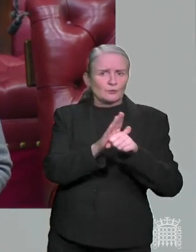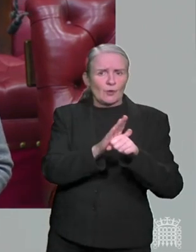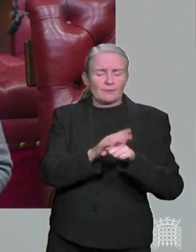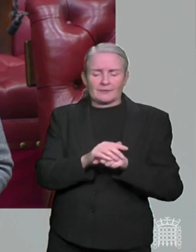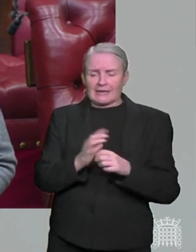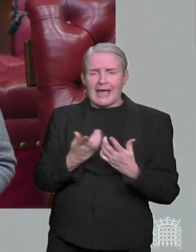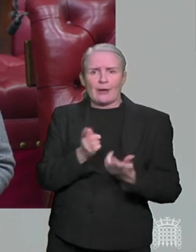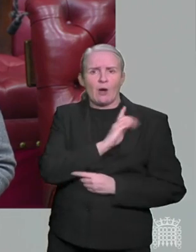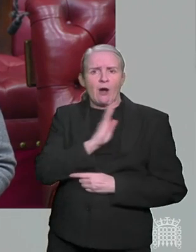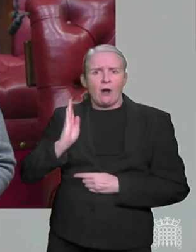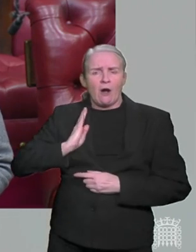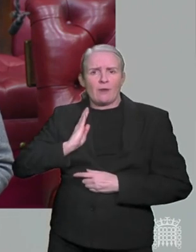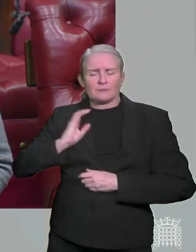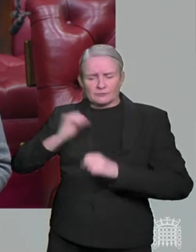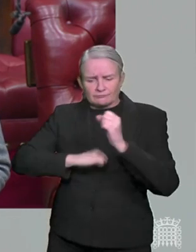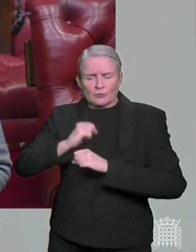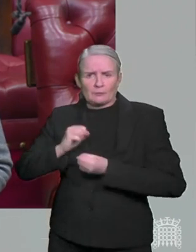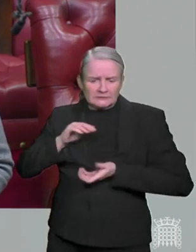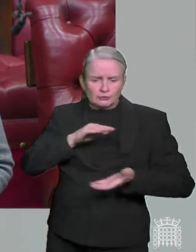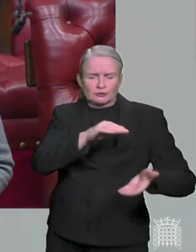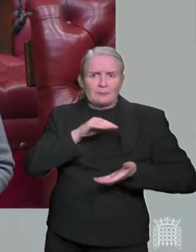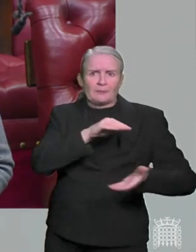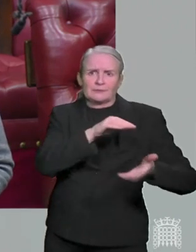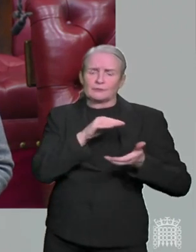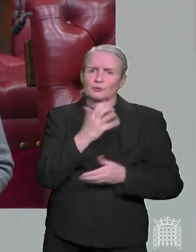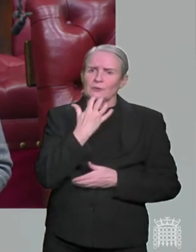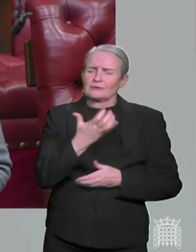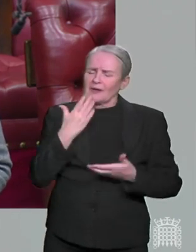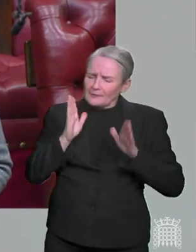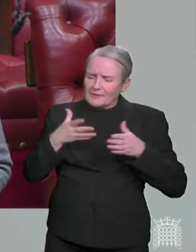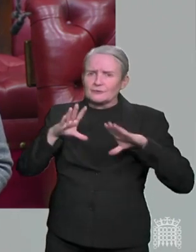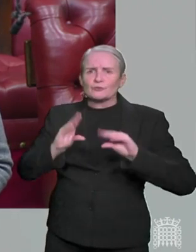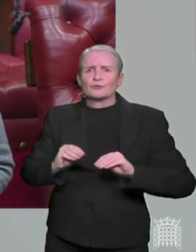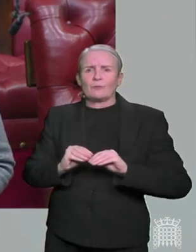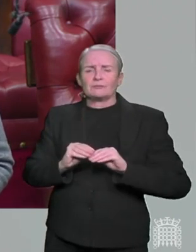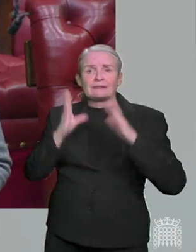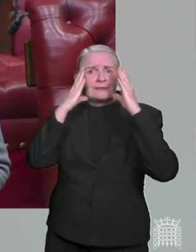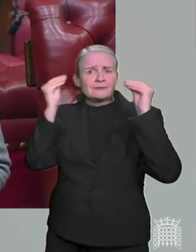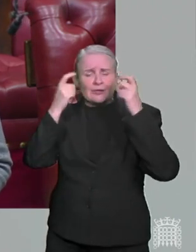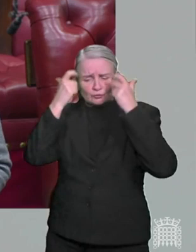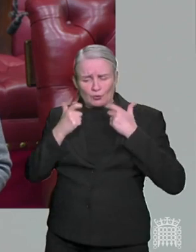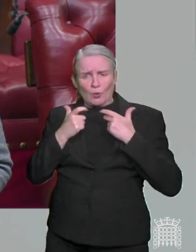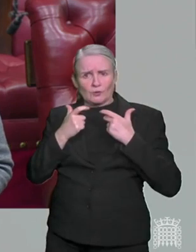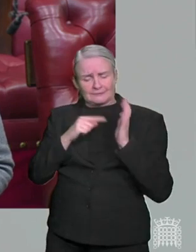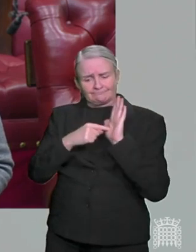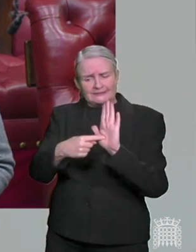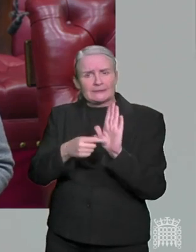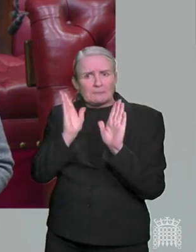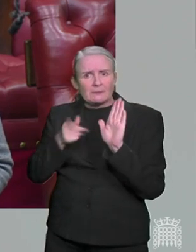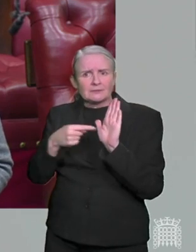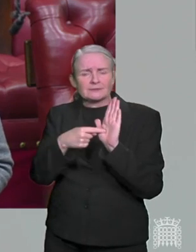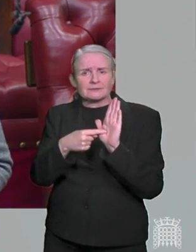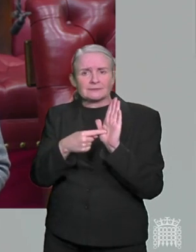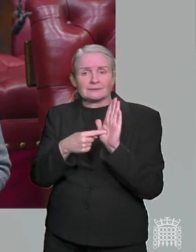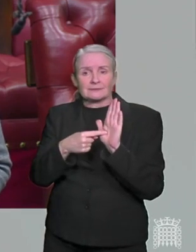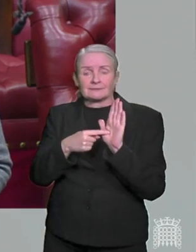shipments to Israel, as a Dutch court has demanded that that state do, and implement targeted sanctions against members